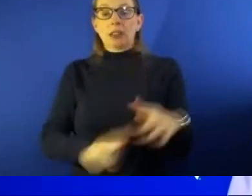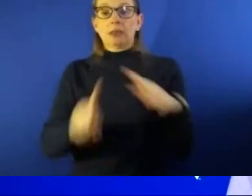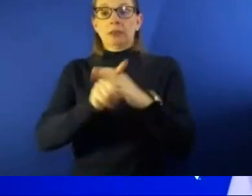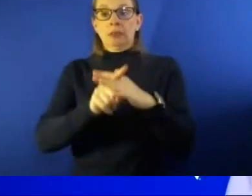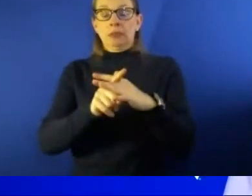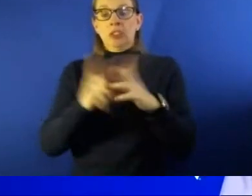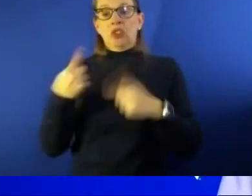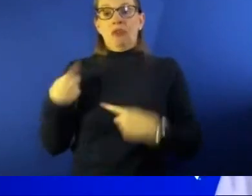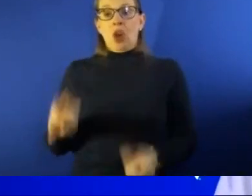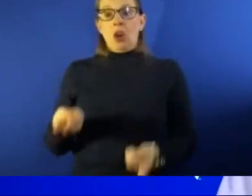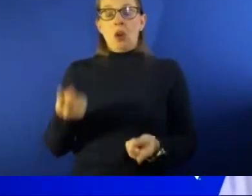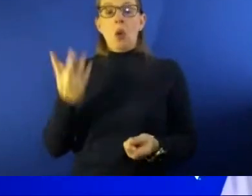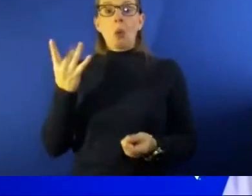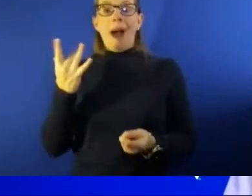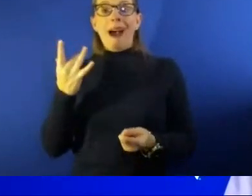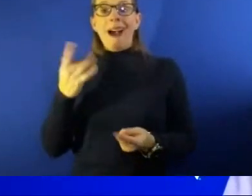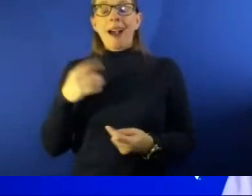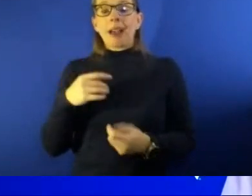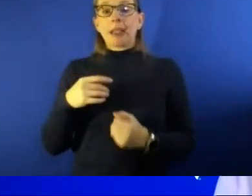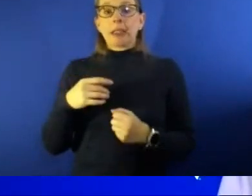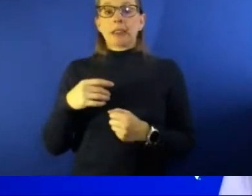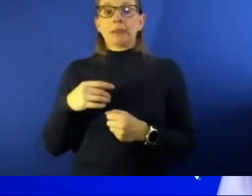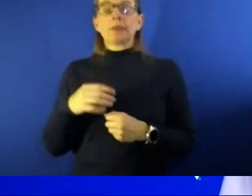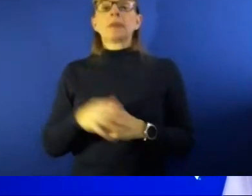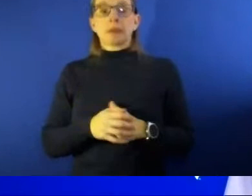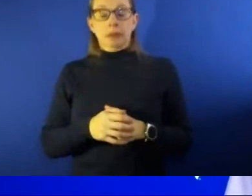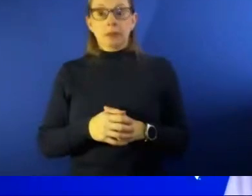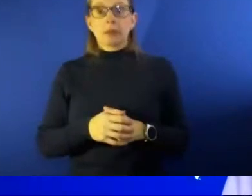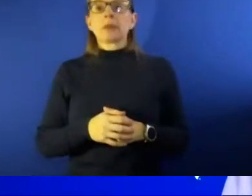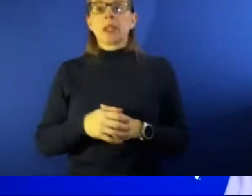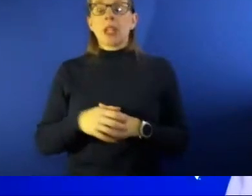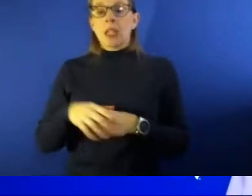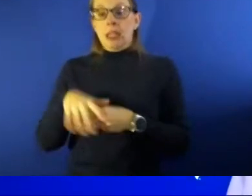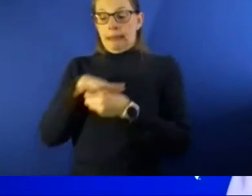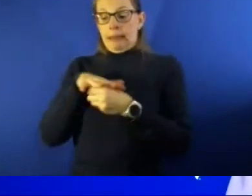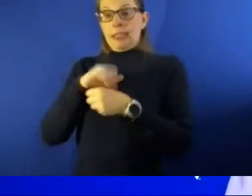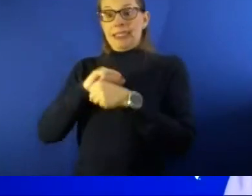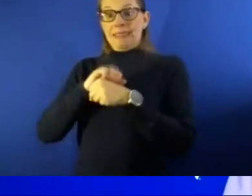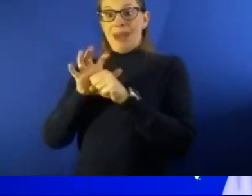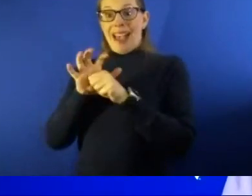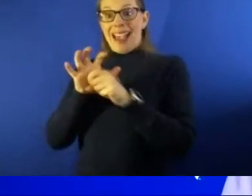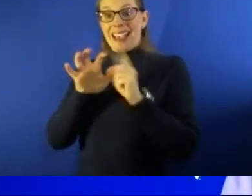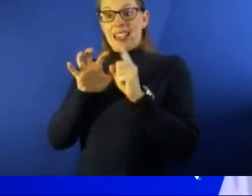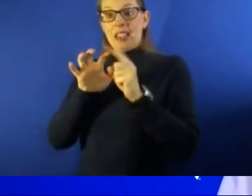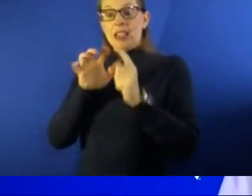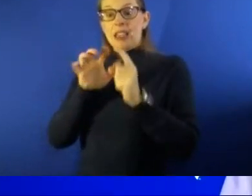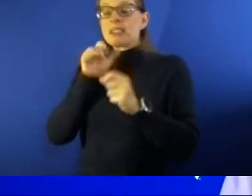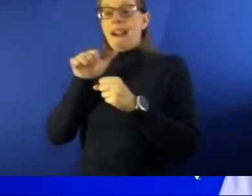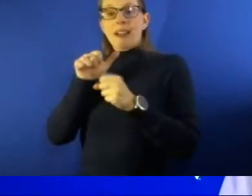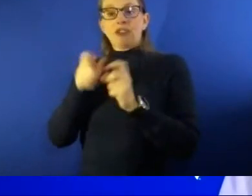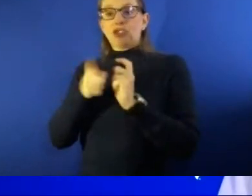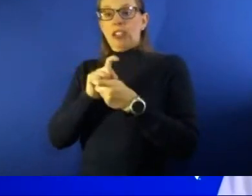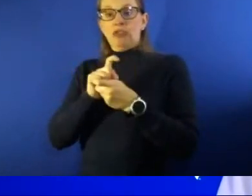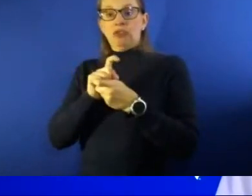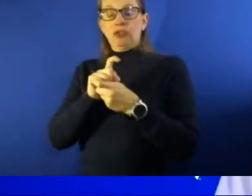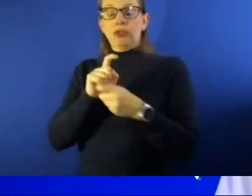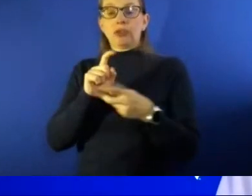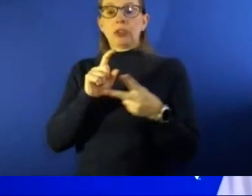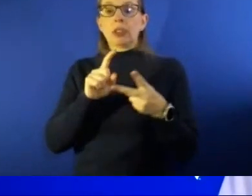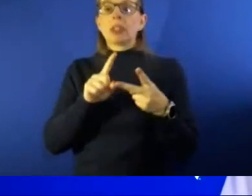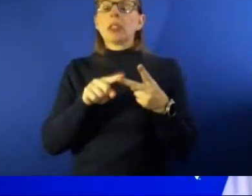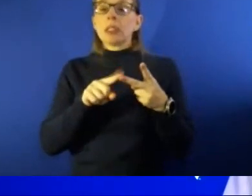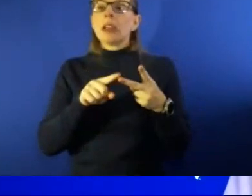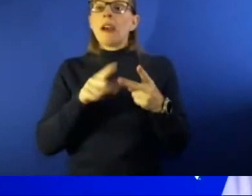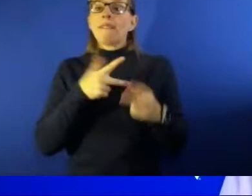one, of the conserved areas on the spike that don't change. But it's also because when we do get these vaccines, just